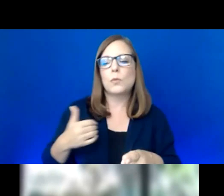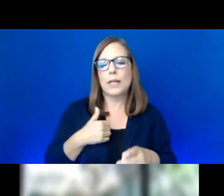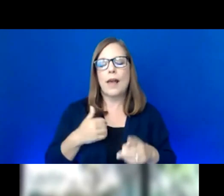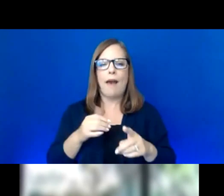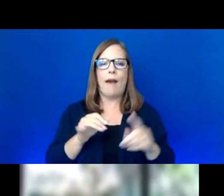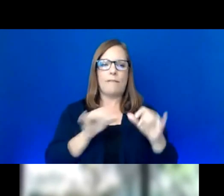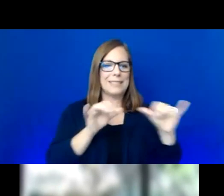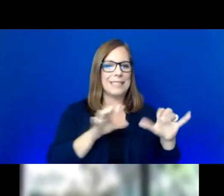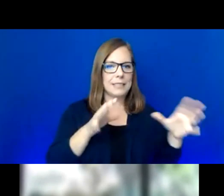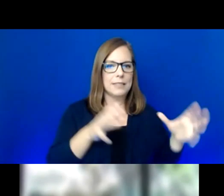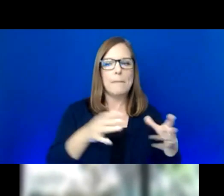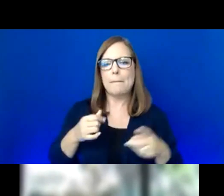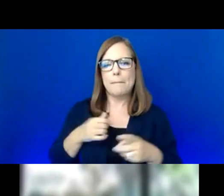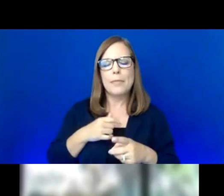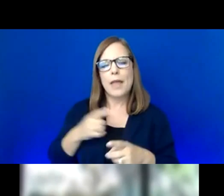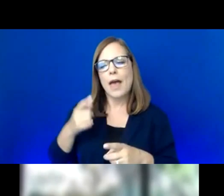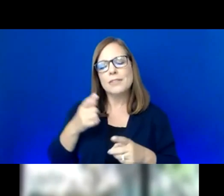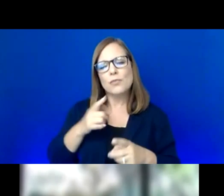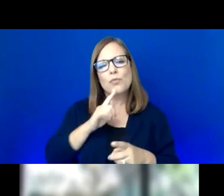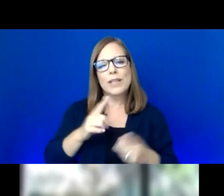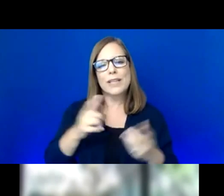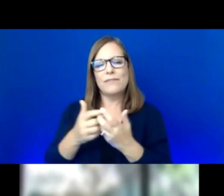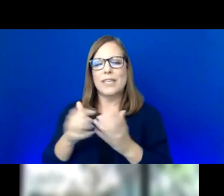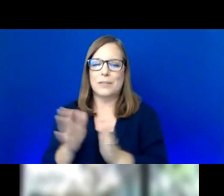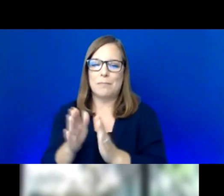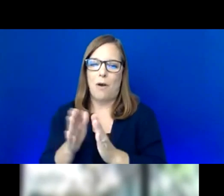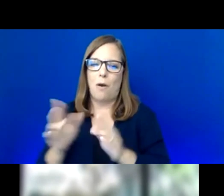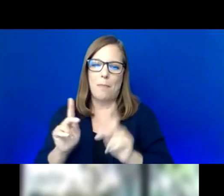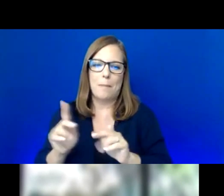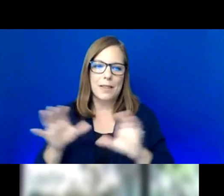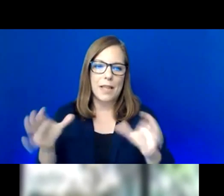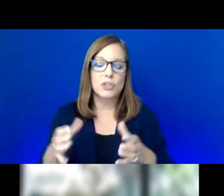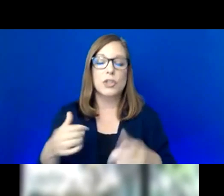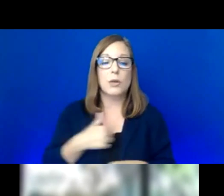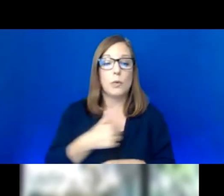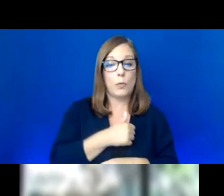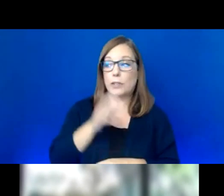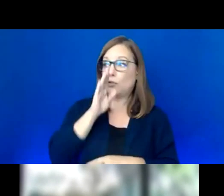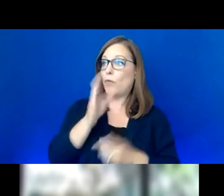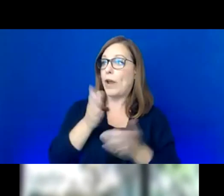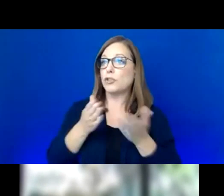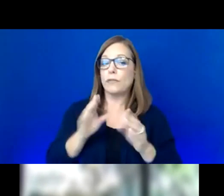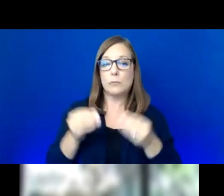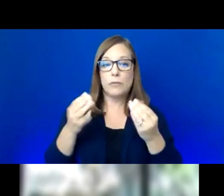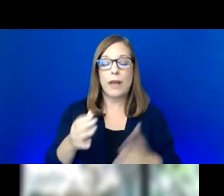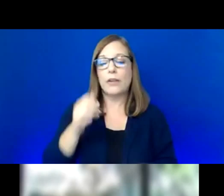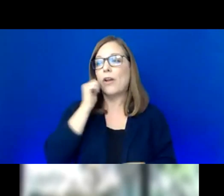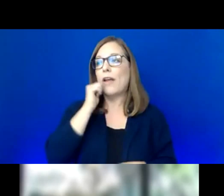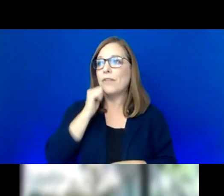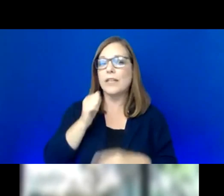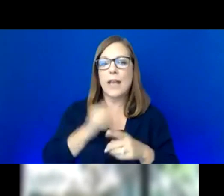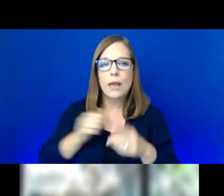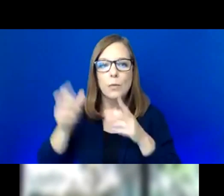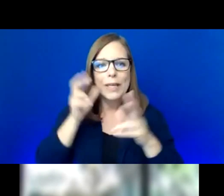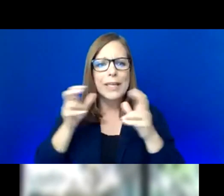smaller population. As an ADRC and direct service provider, when day after day you hear heartbreaking stories of